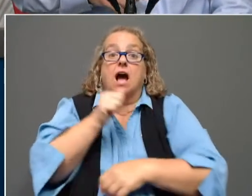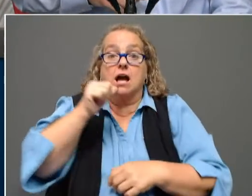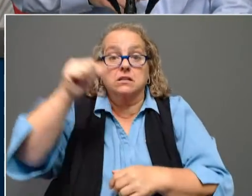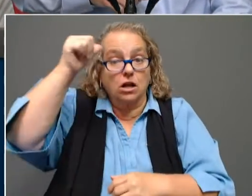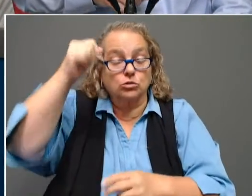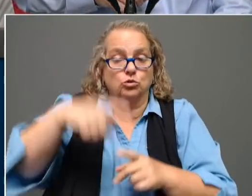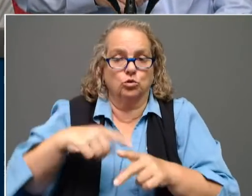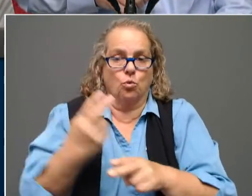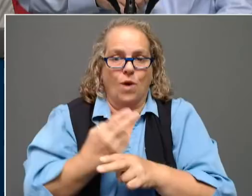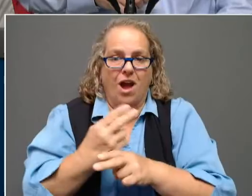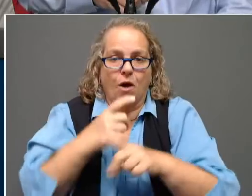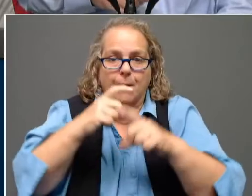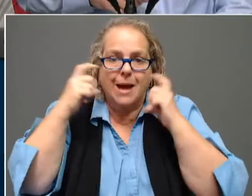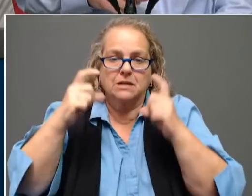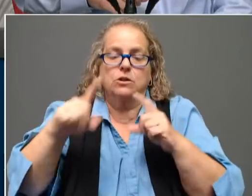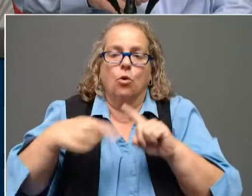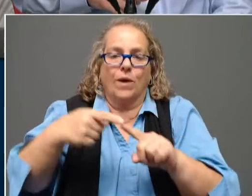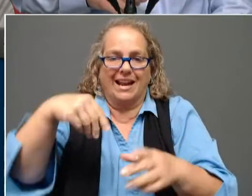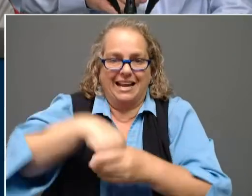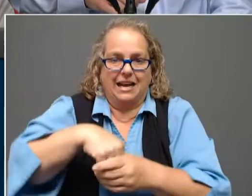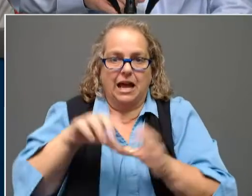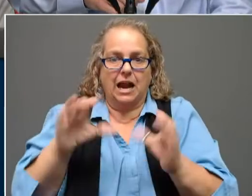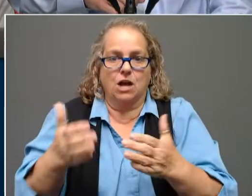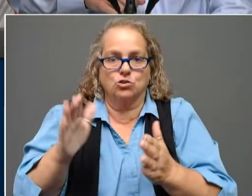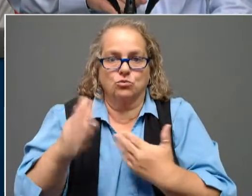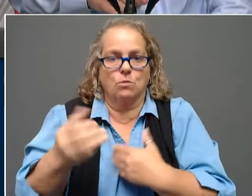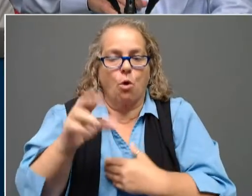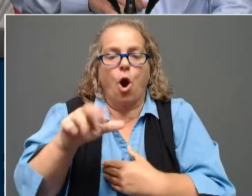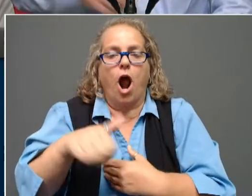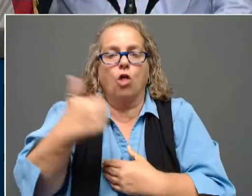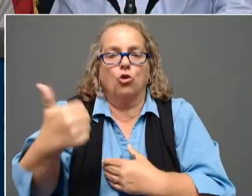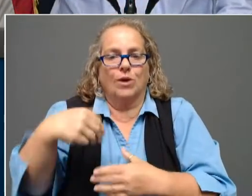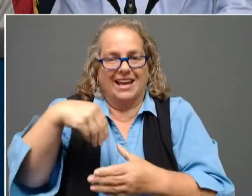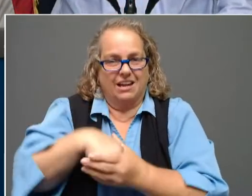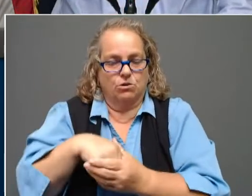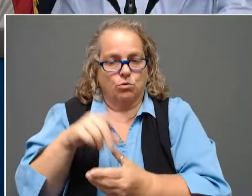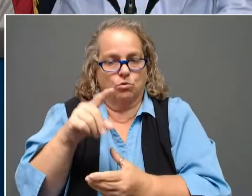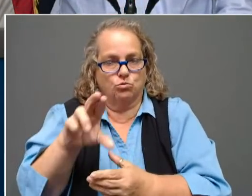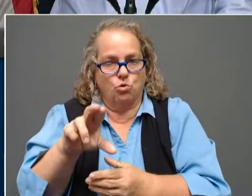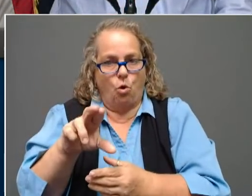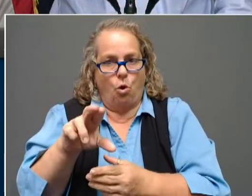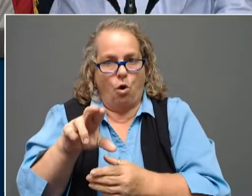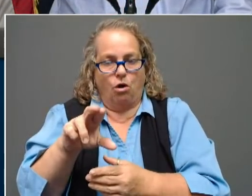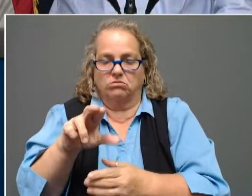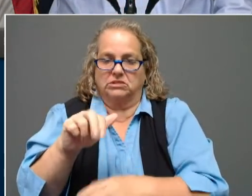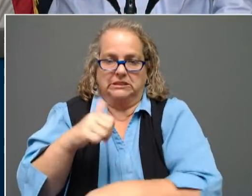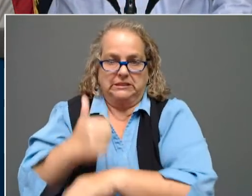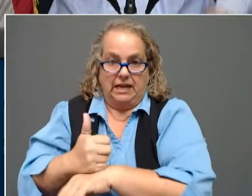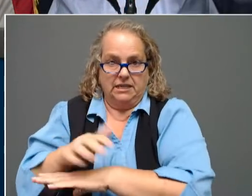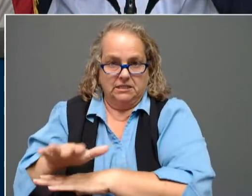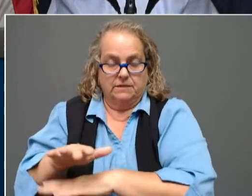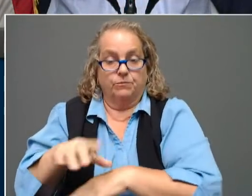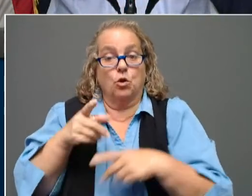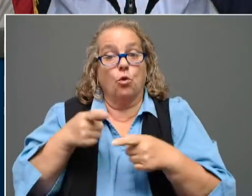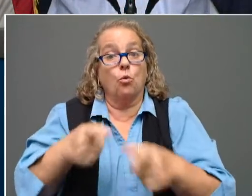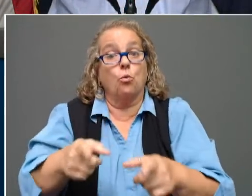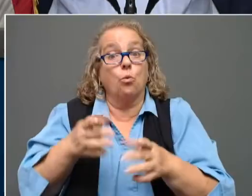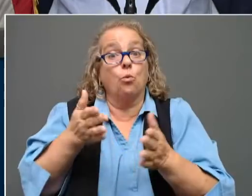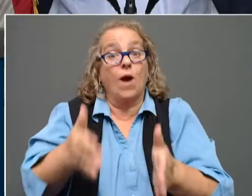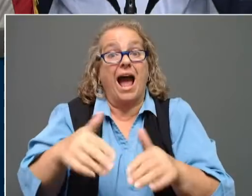when in classrooms or other indoor school settings. The way the Delta variant is spreading,